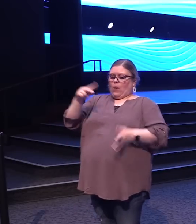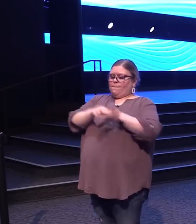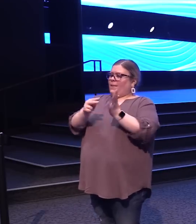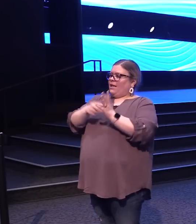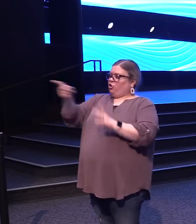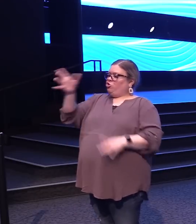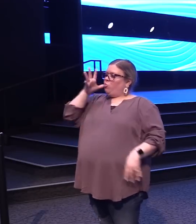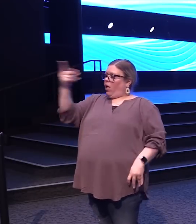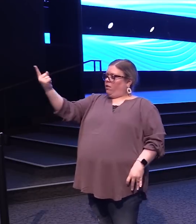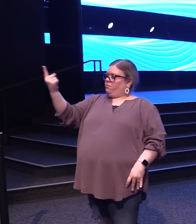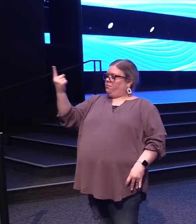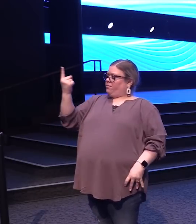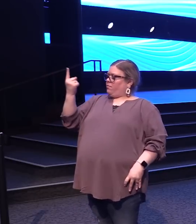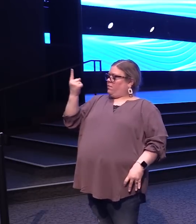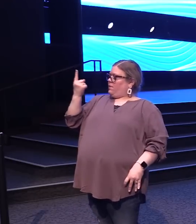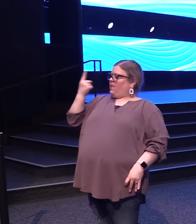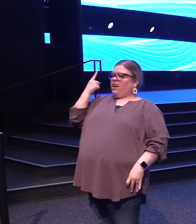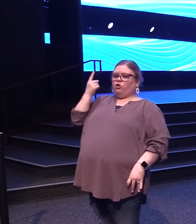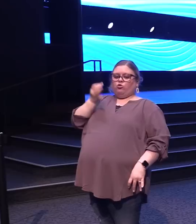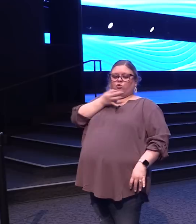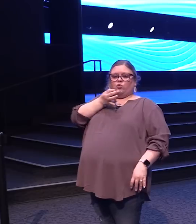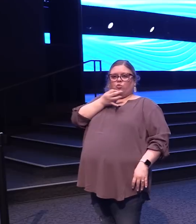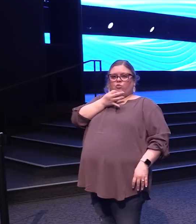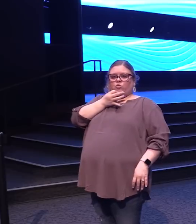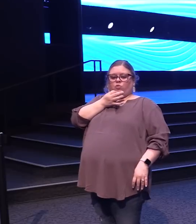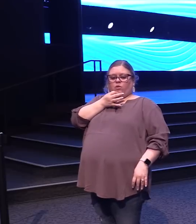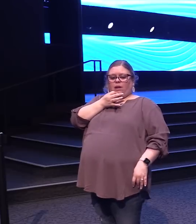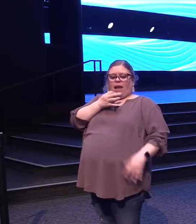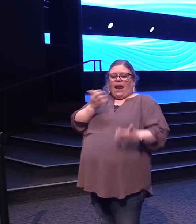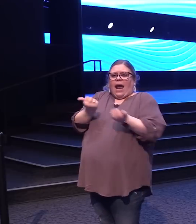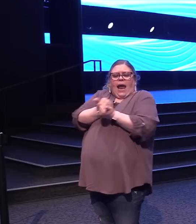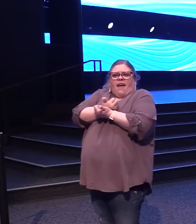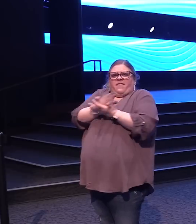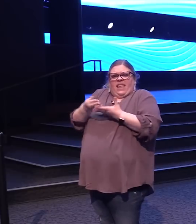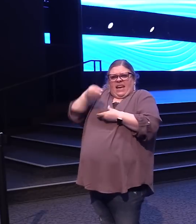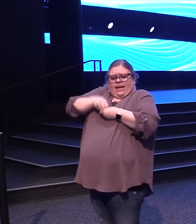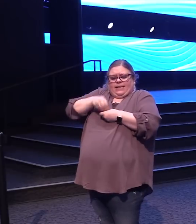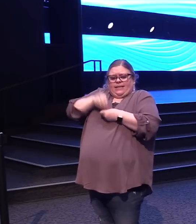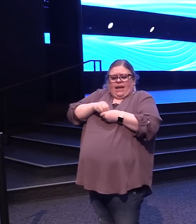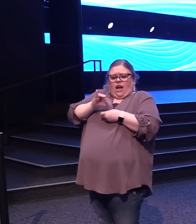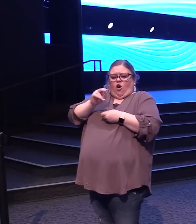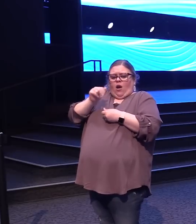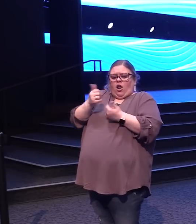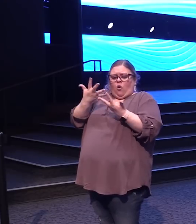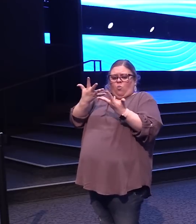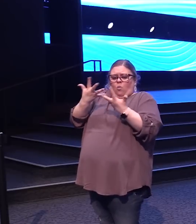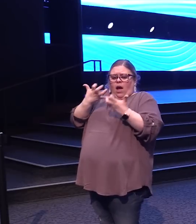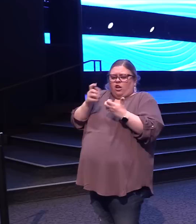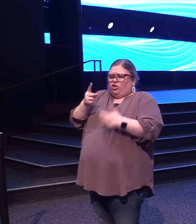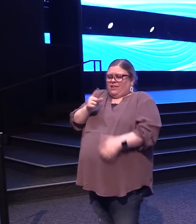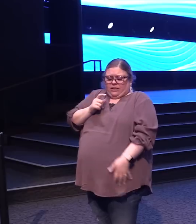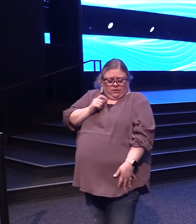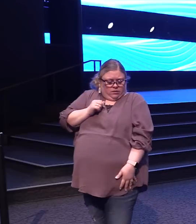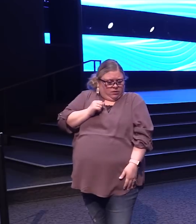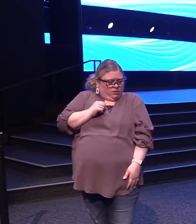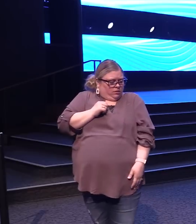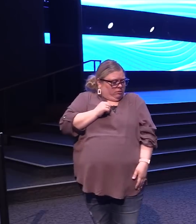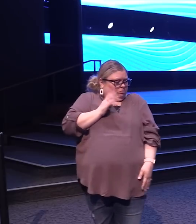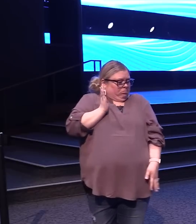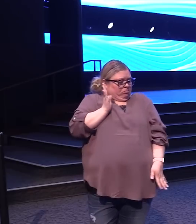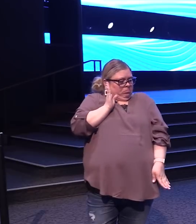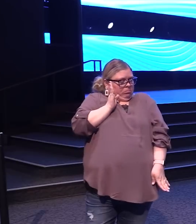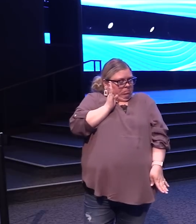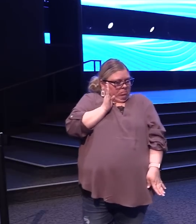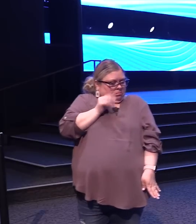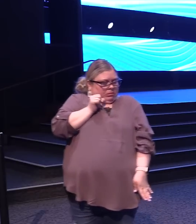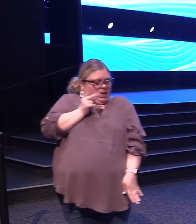pass her by in just seconds. And everything inside of Johanna wanted to just kind of turn away and pretending